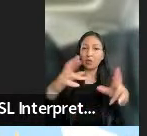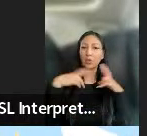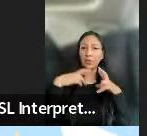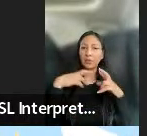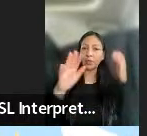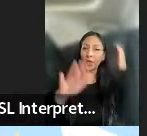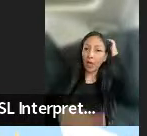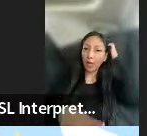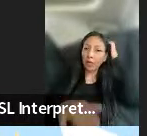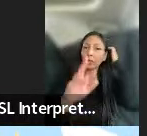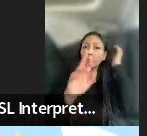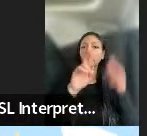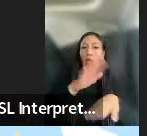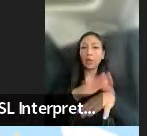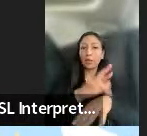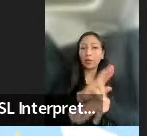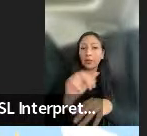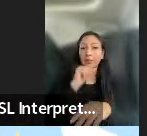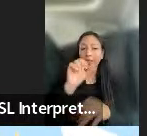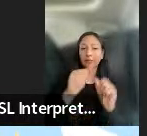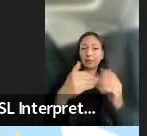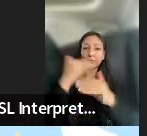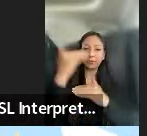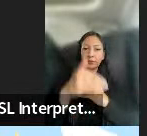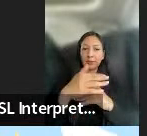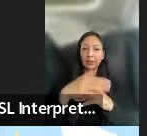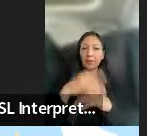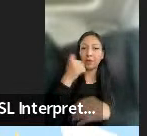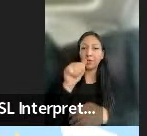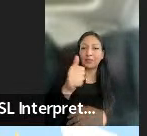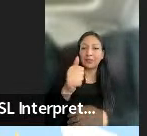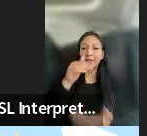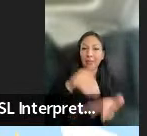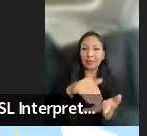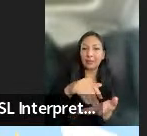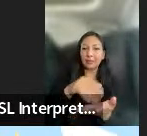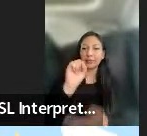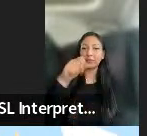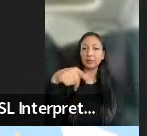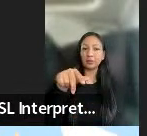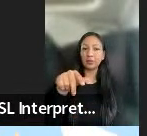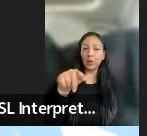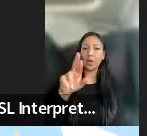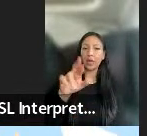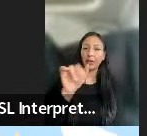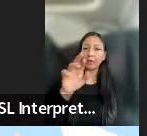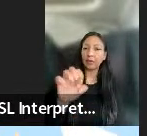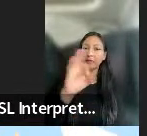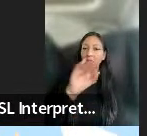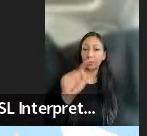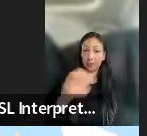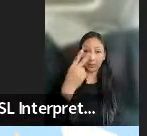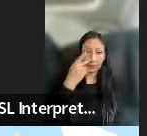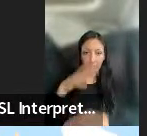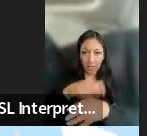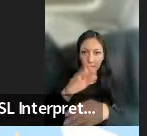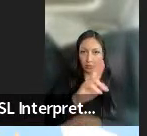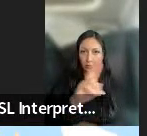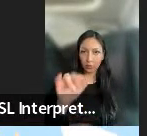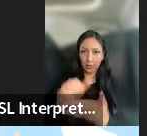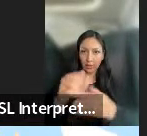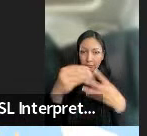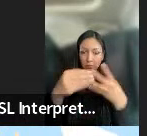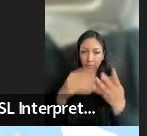provided it does not exceed a site area of 10,000 square feet. You can see here in this map on the right, a breakdown